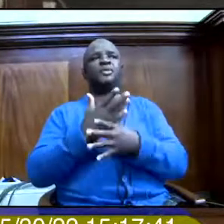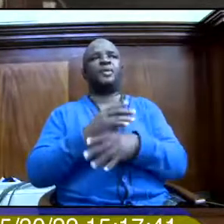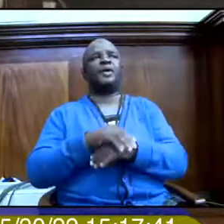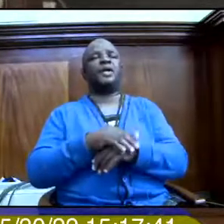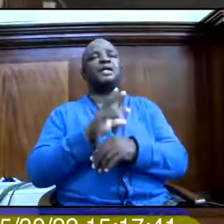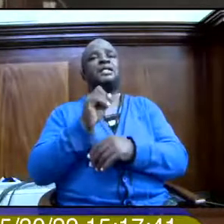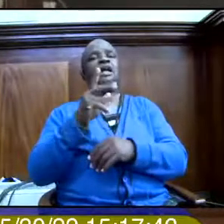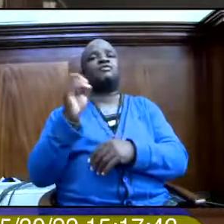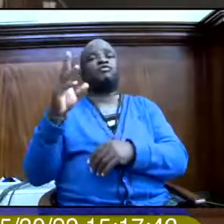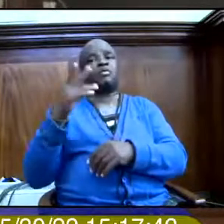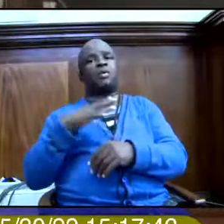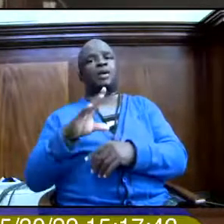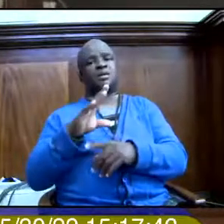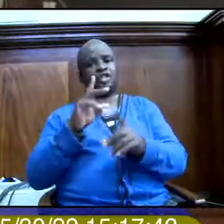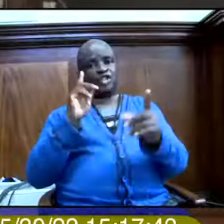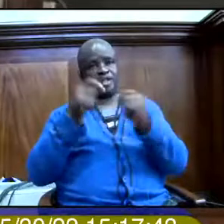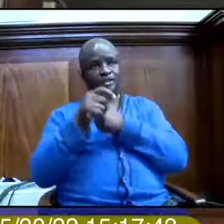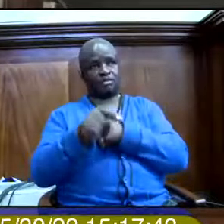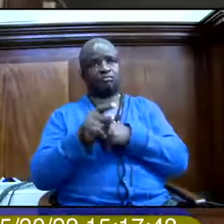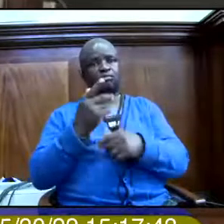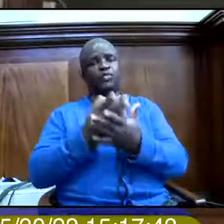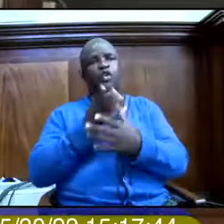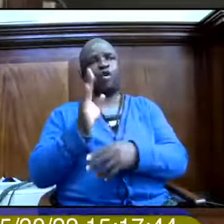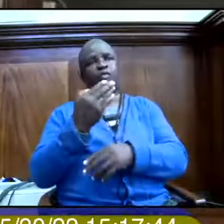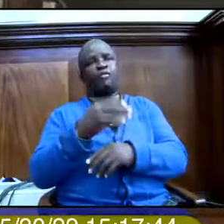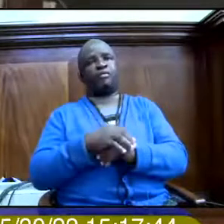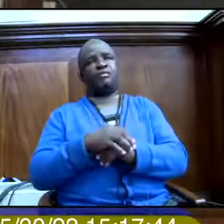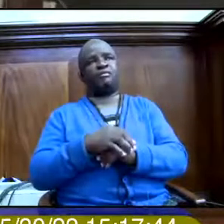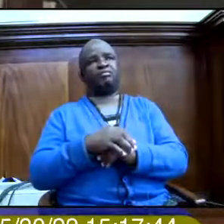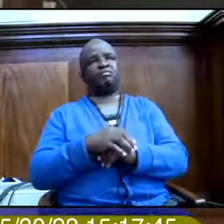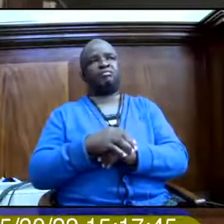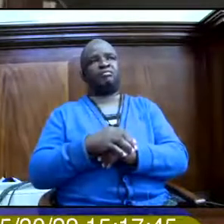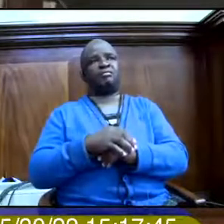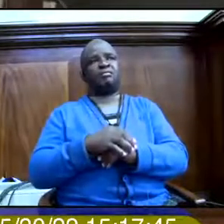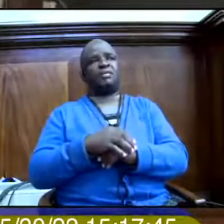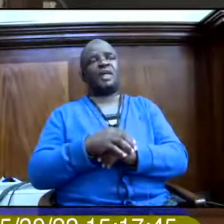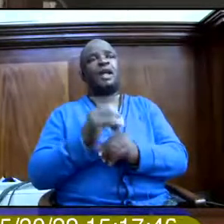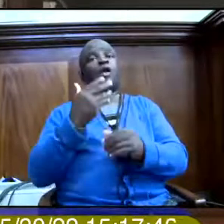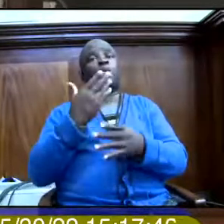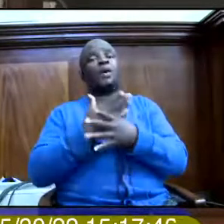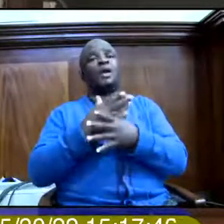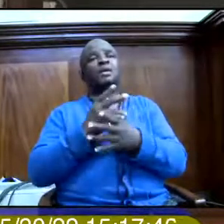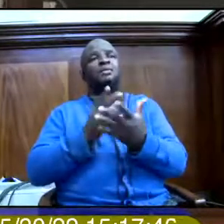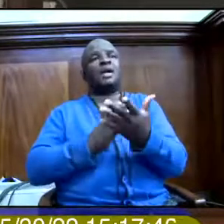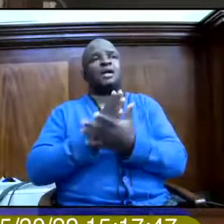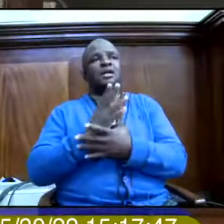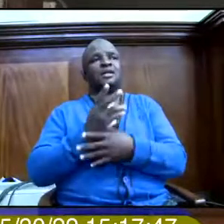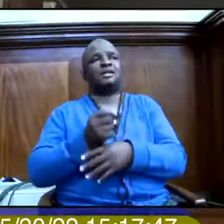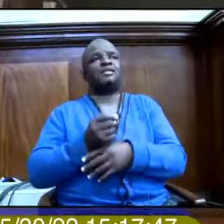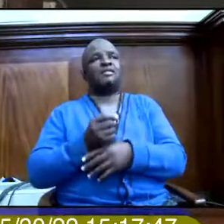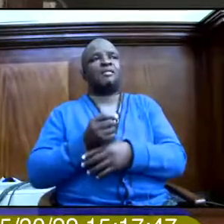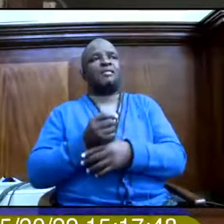that the amendment must be repealed workers rights